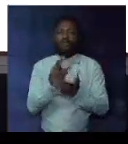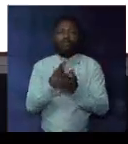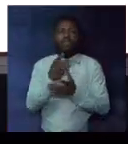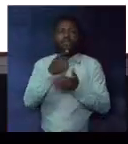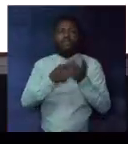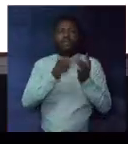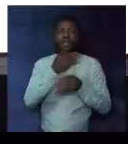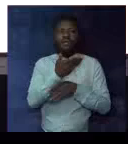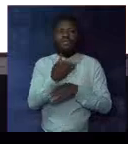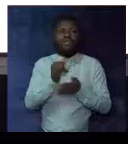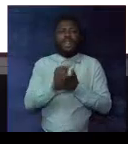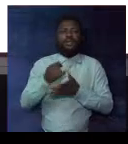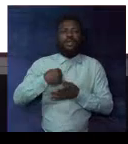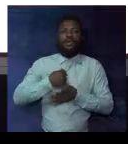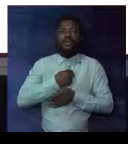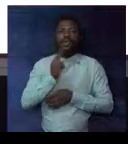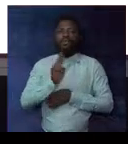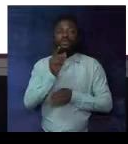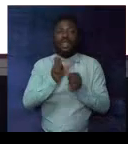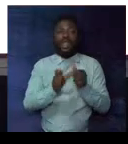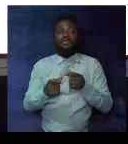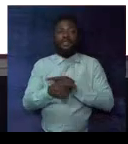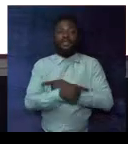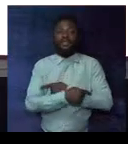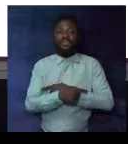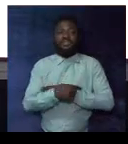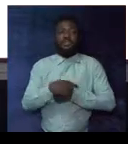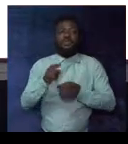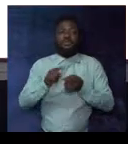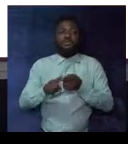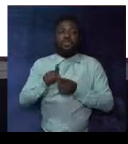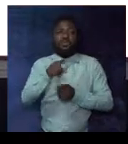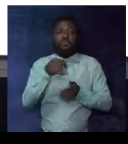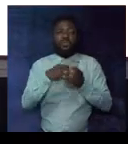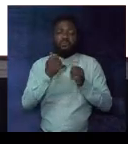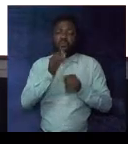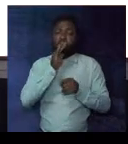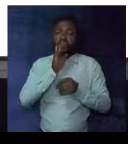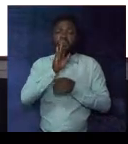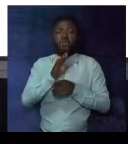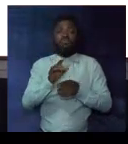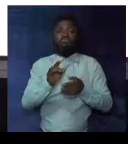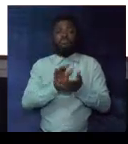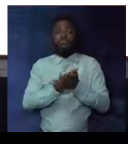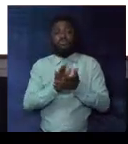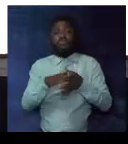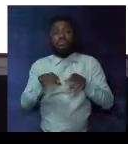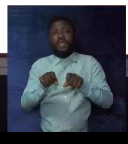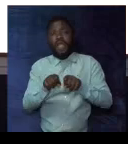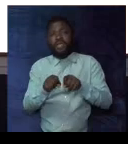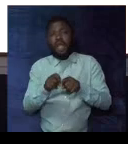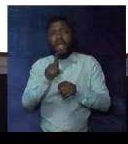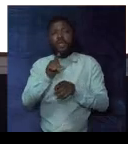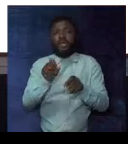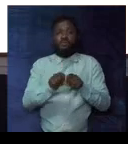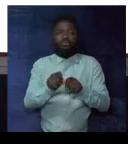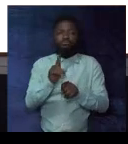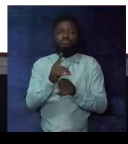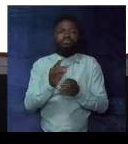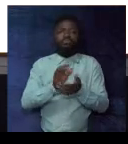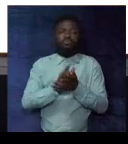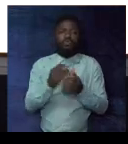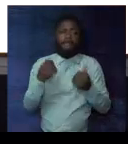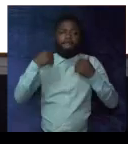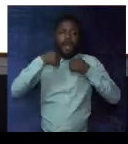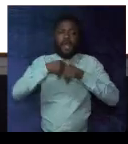those equipment that we use in our daily life? To you, it could be your school sandals, your shoes, your school bag.